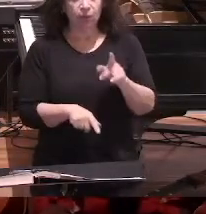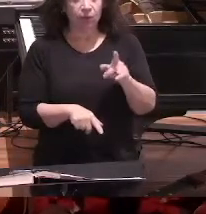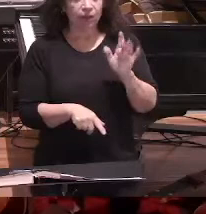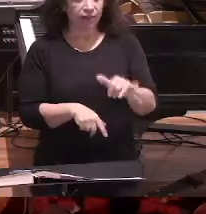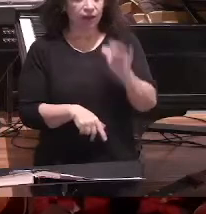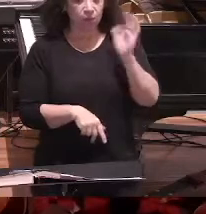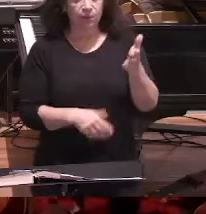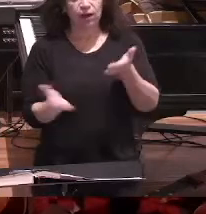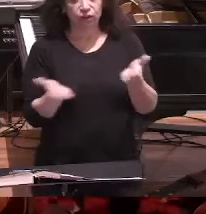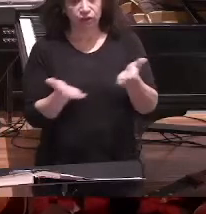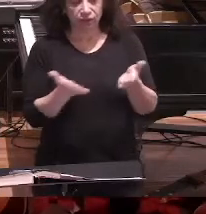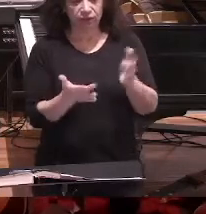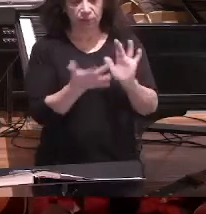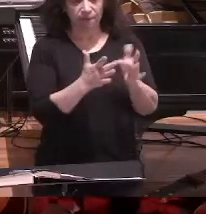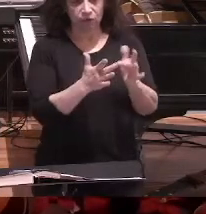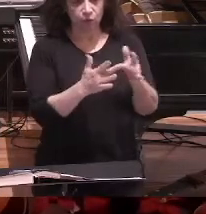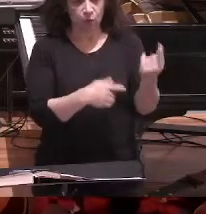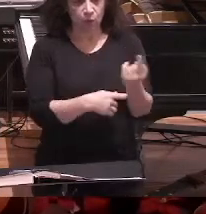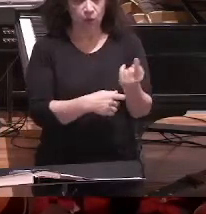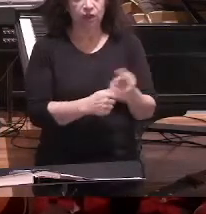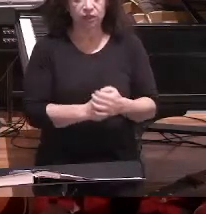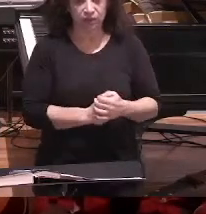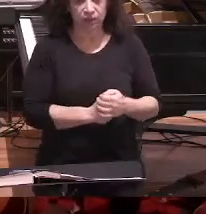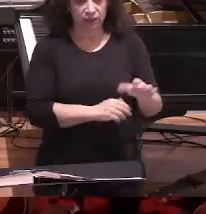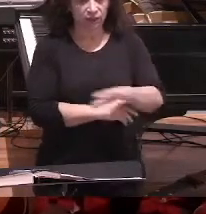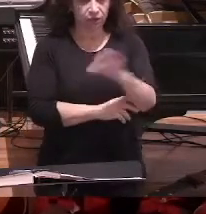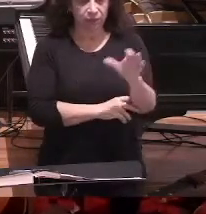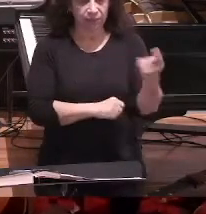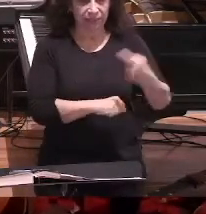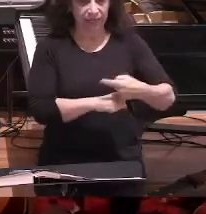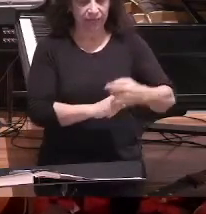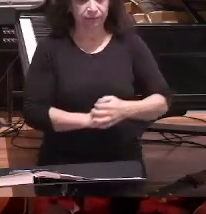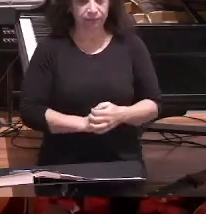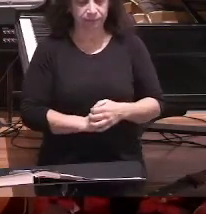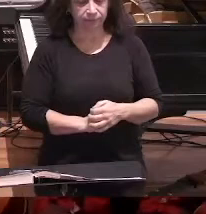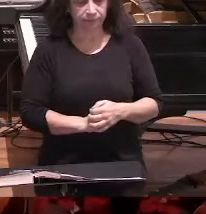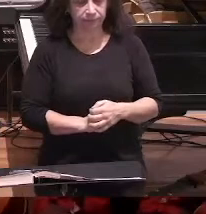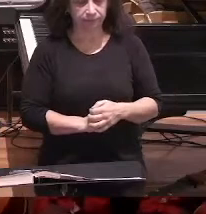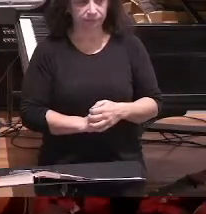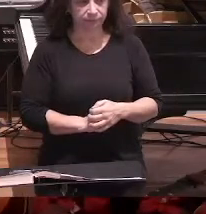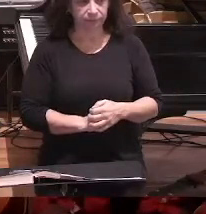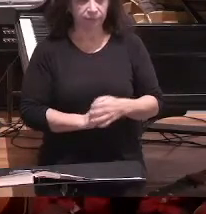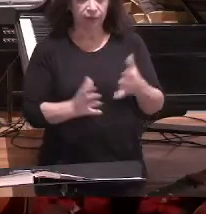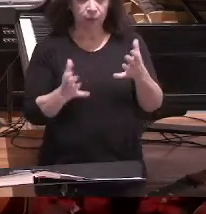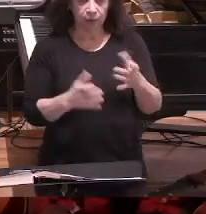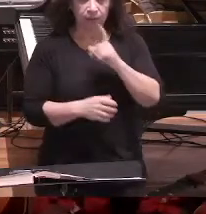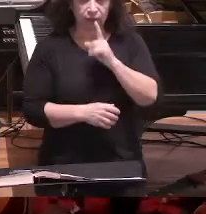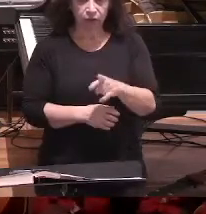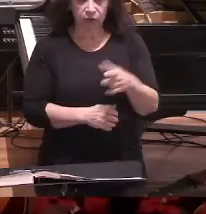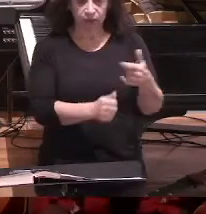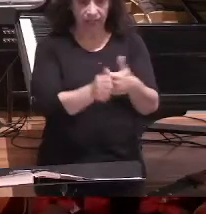that will be our service. That will be a virtual service only on Christmas Day. Want to just make sure that each of